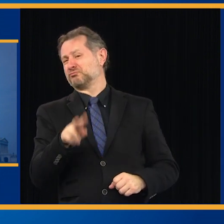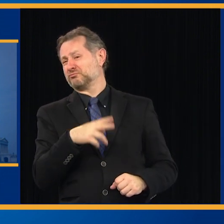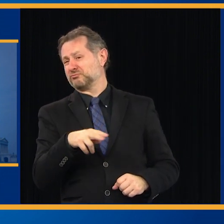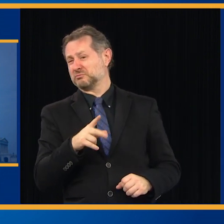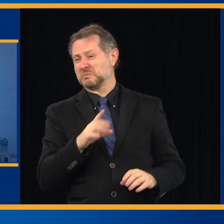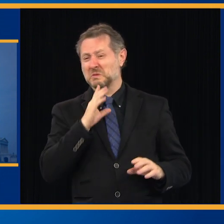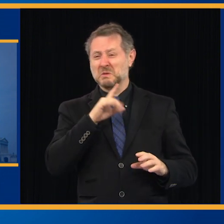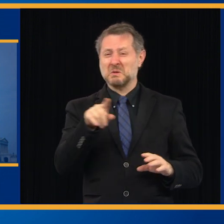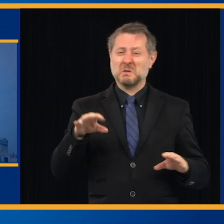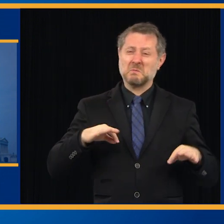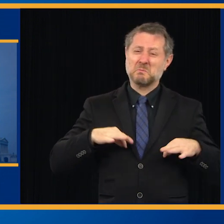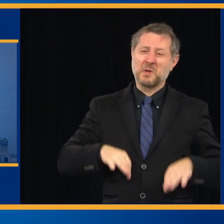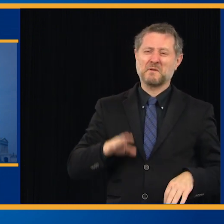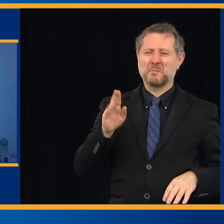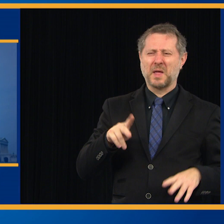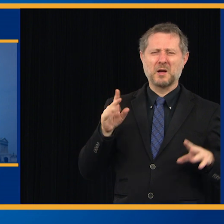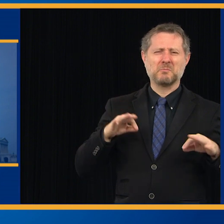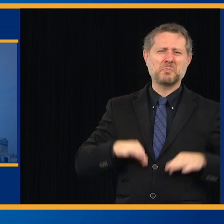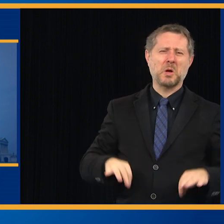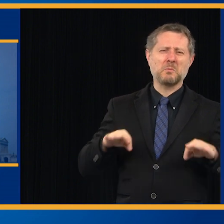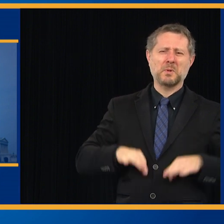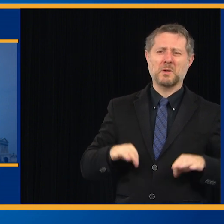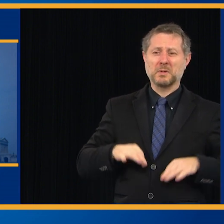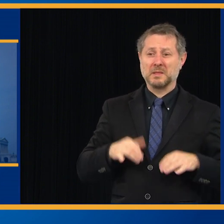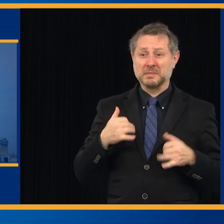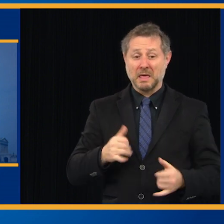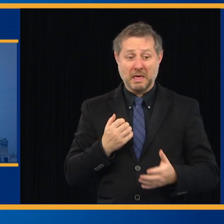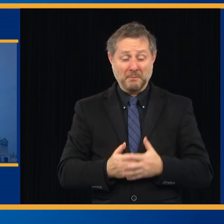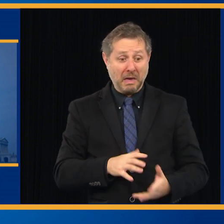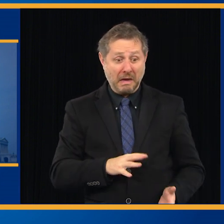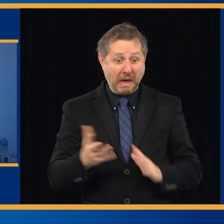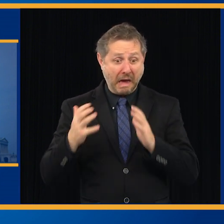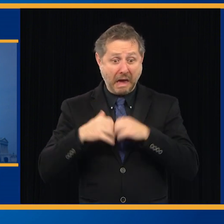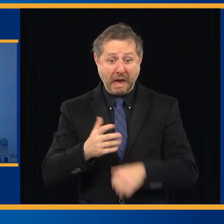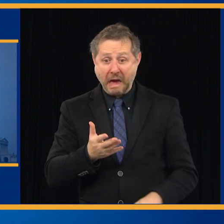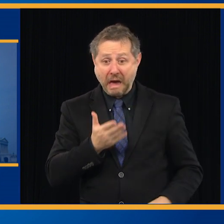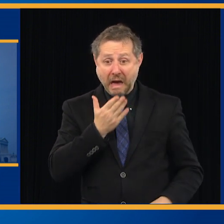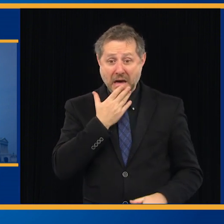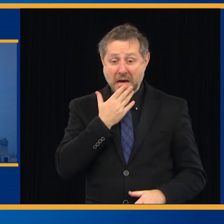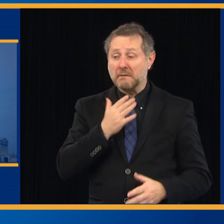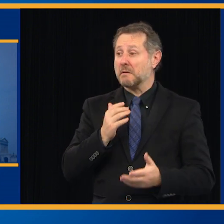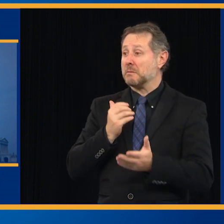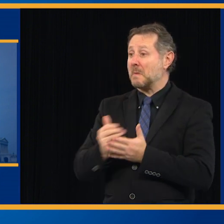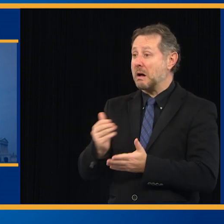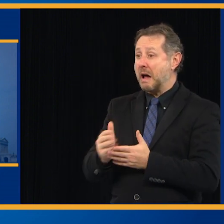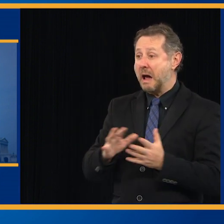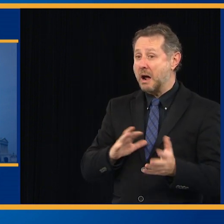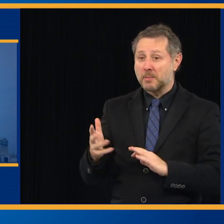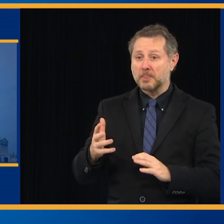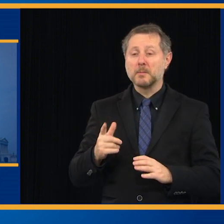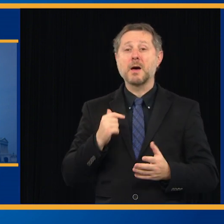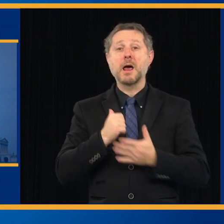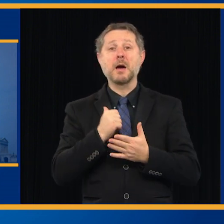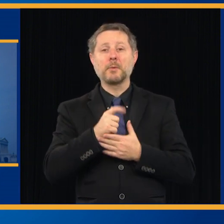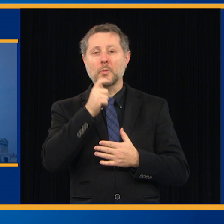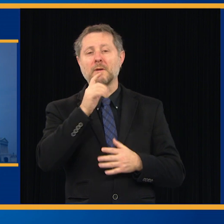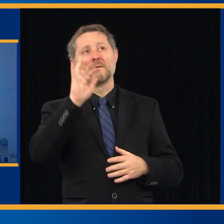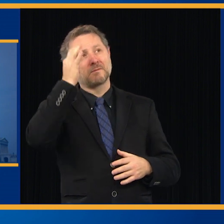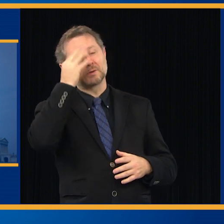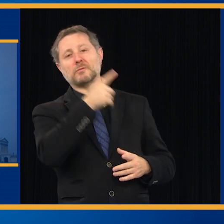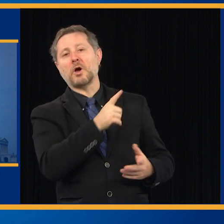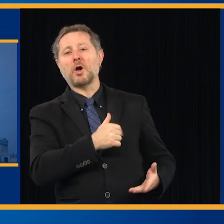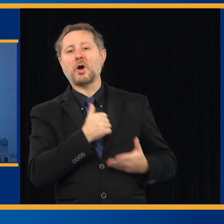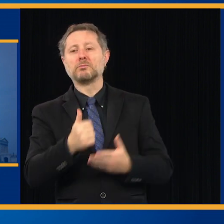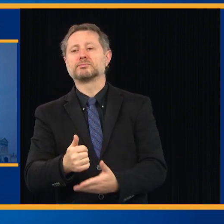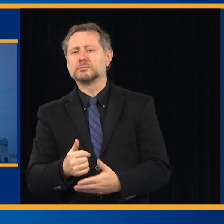up. They then get into trouble on the mortgage fraud, and we have to bail them out. And who's going to bail them out? The